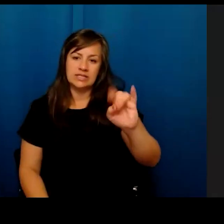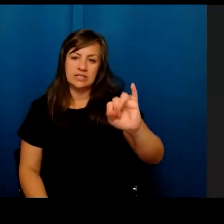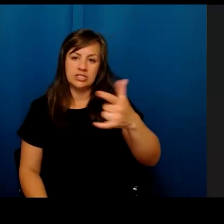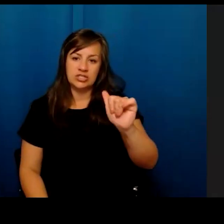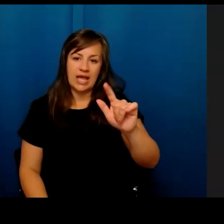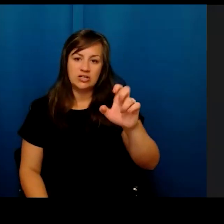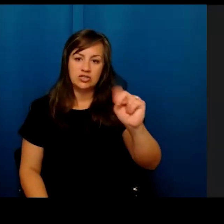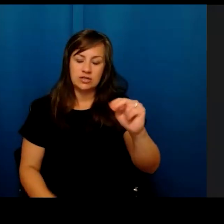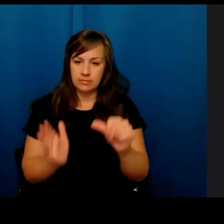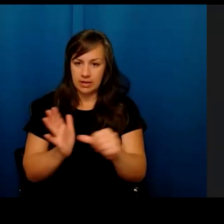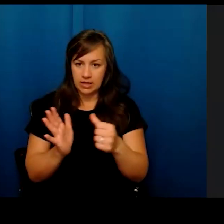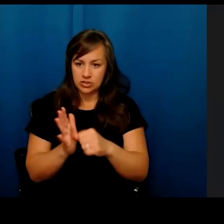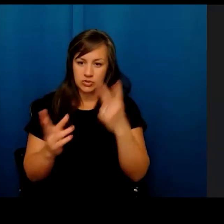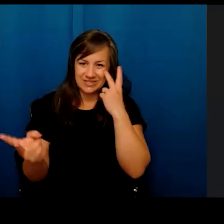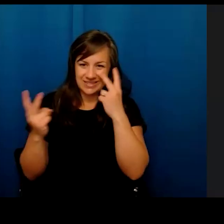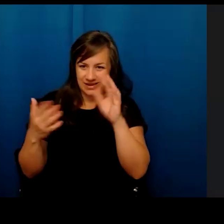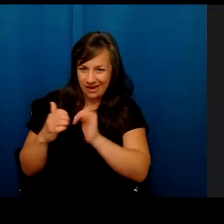count.